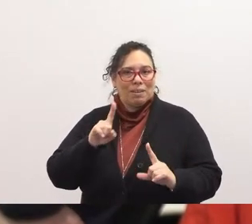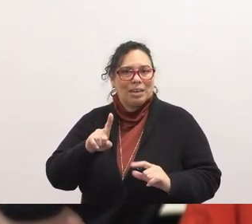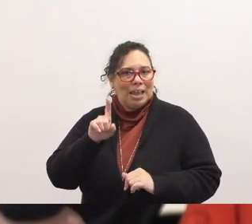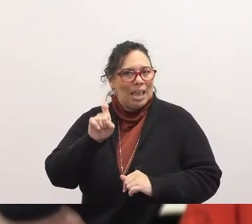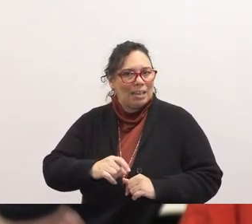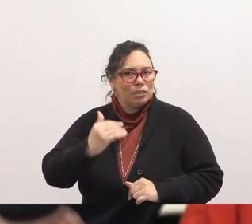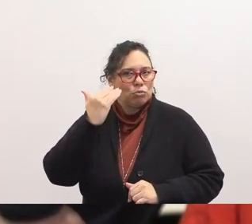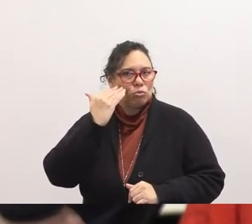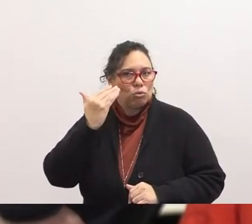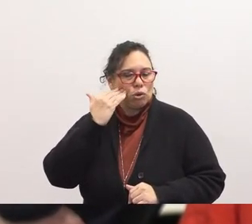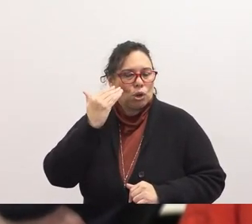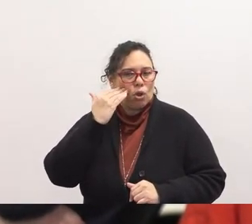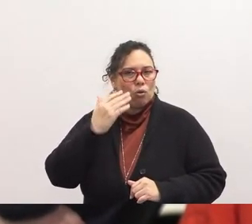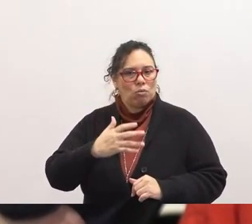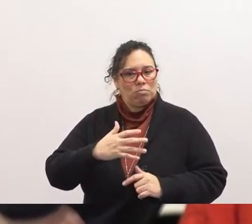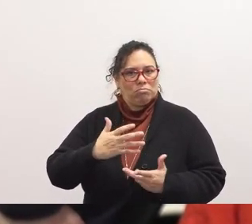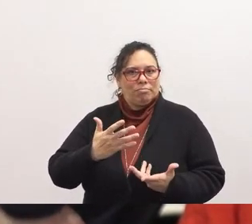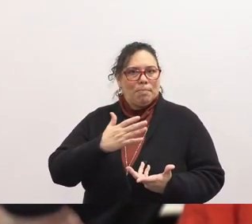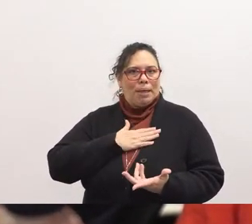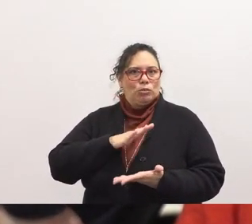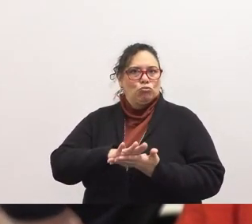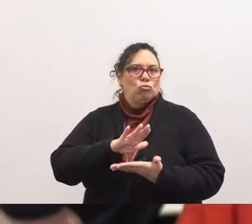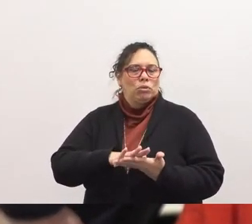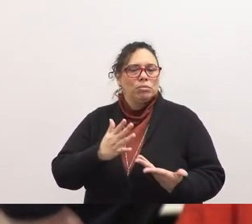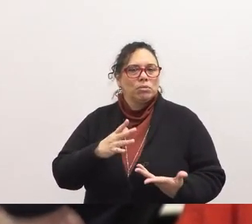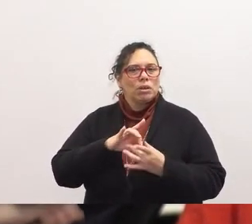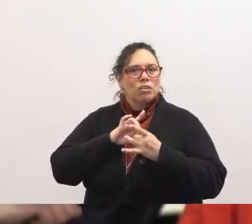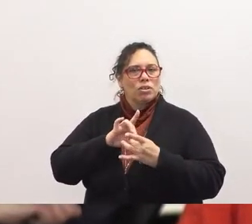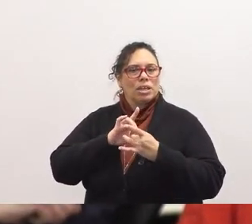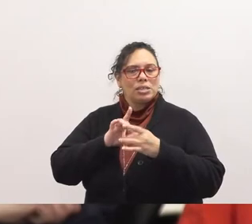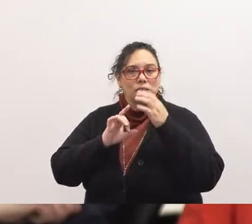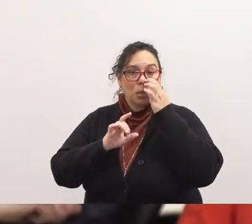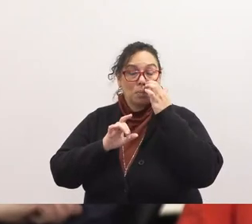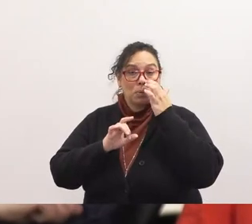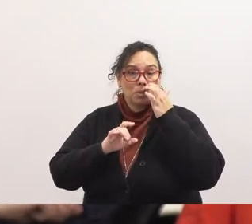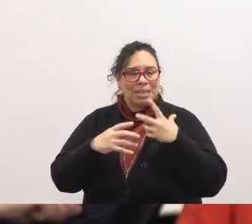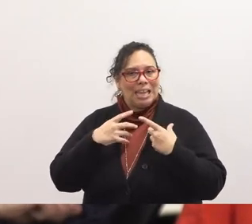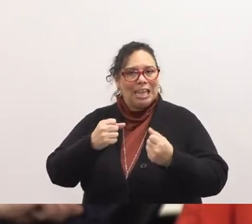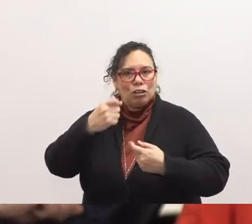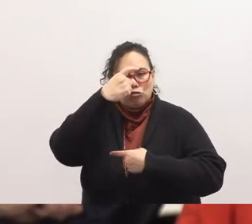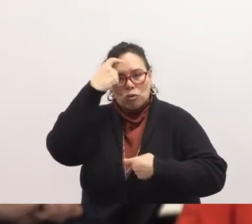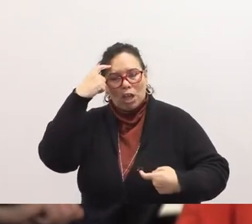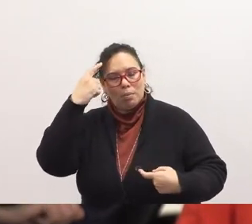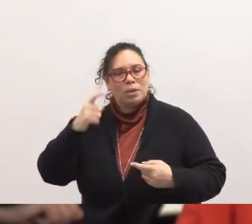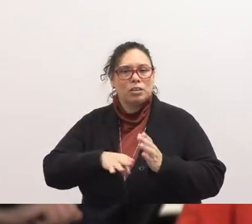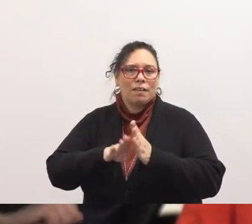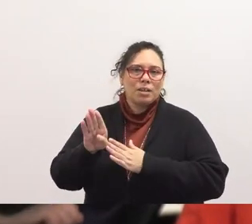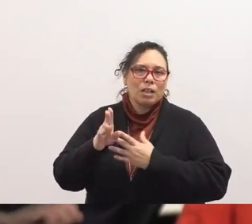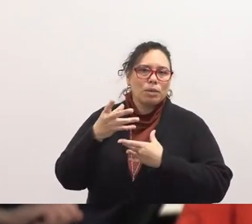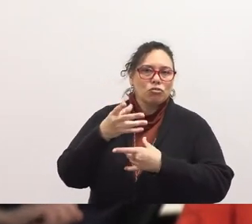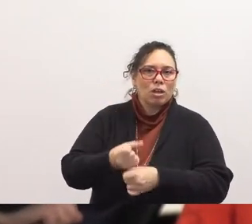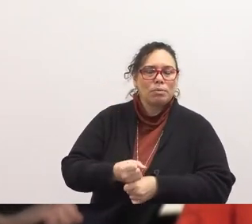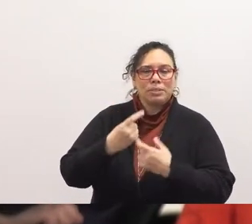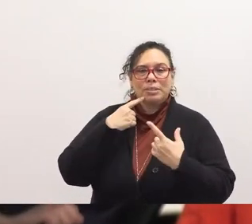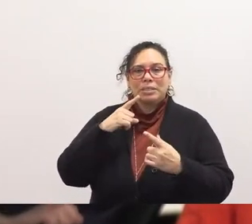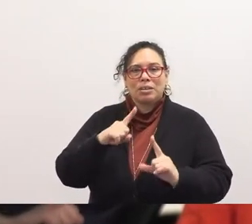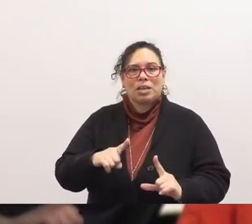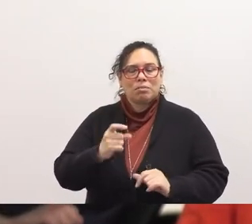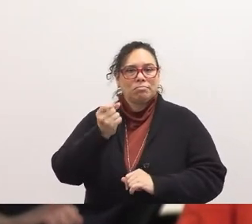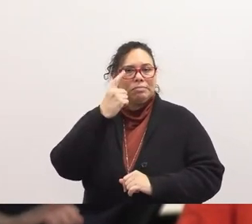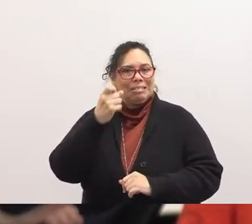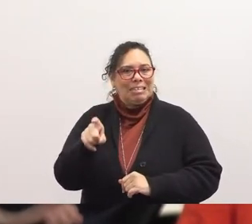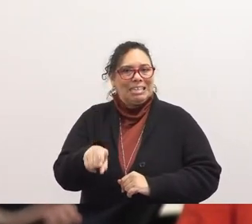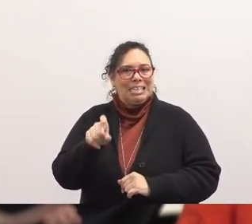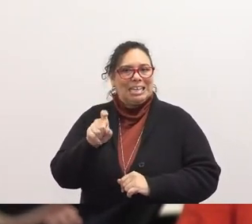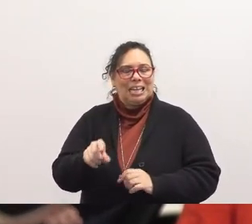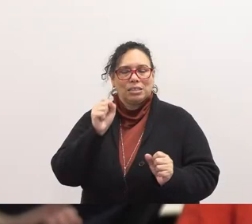know my school community. Relationships are the building block of healing trauma, developing trust, and successfully understanding the needs of